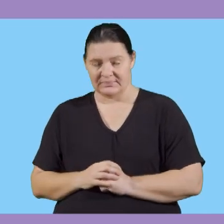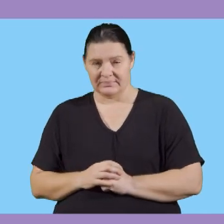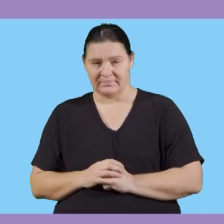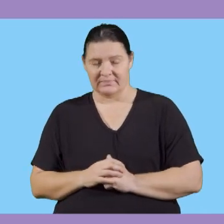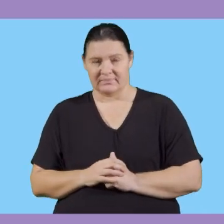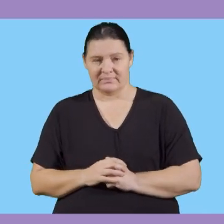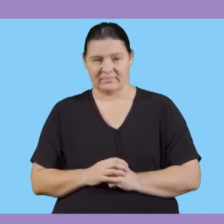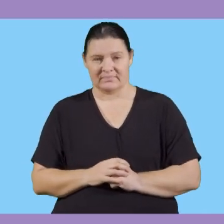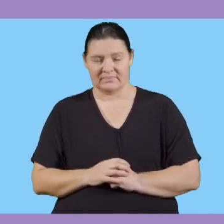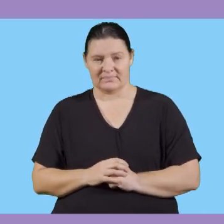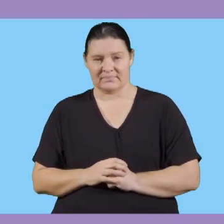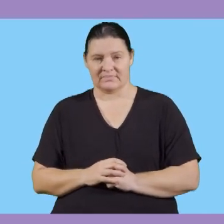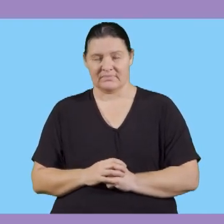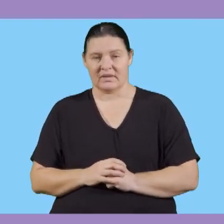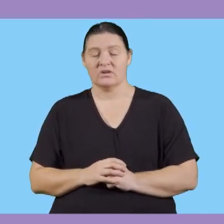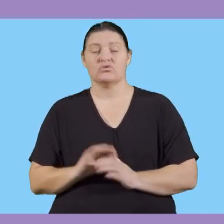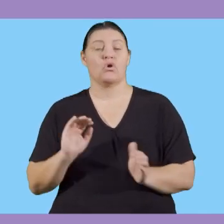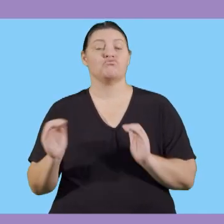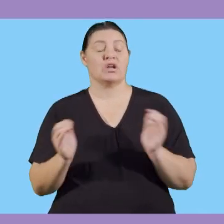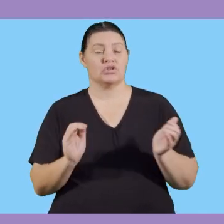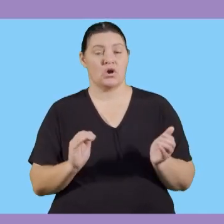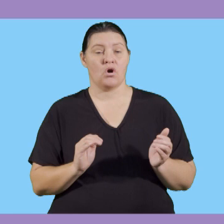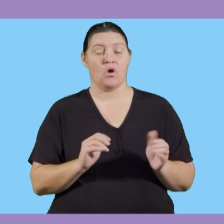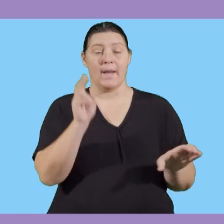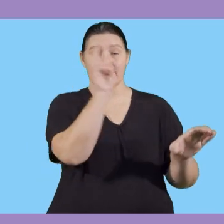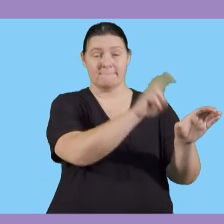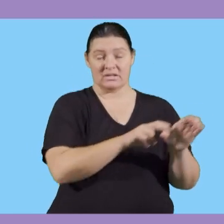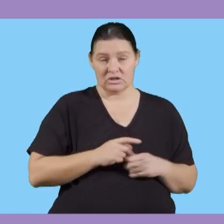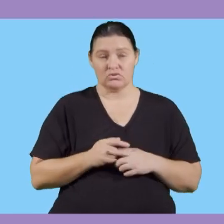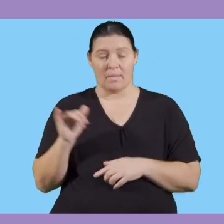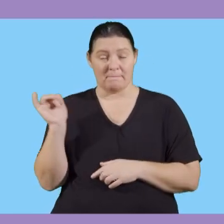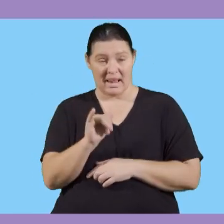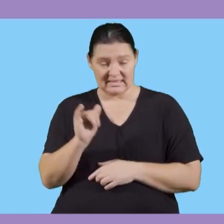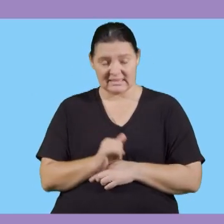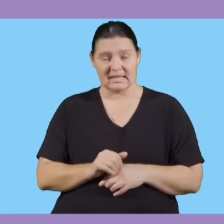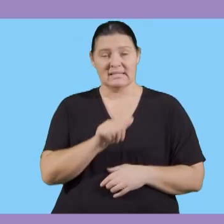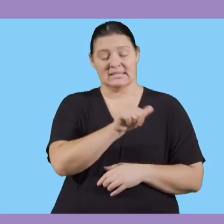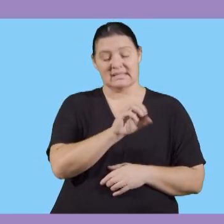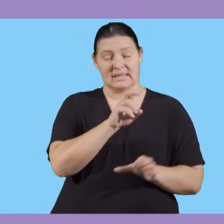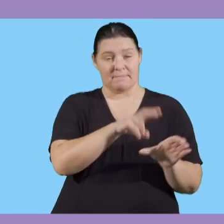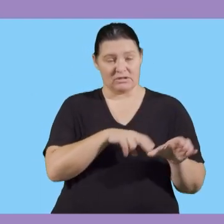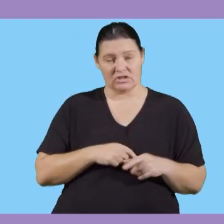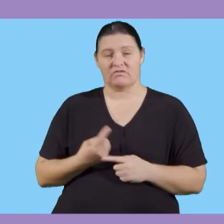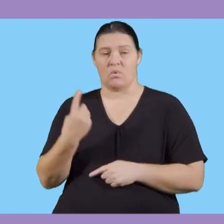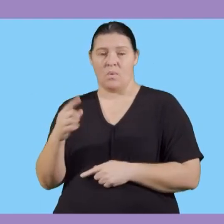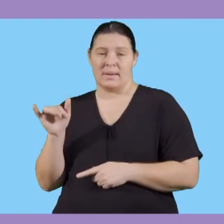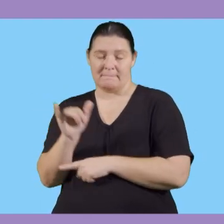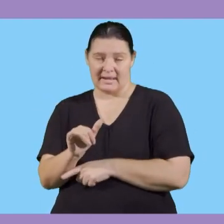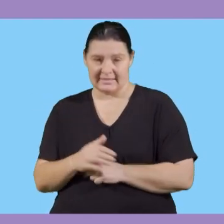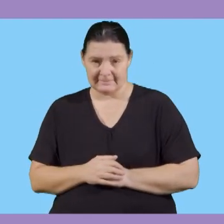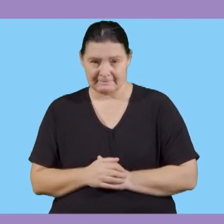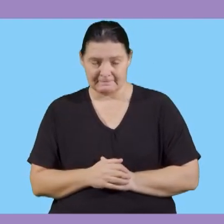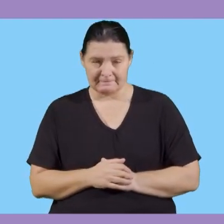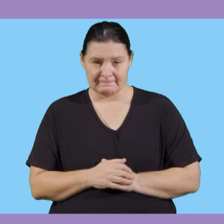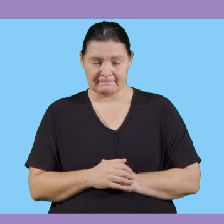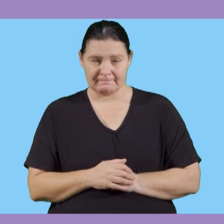60 is to 1. So that means that the ratio of passengers to pilots is 60 passengers